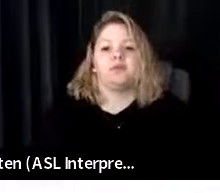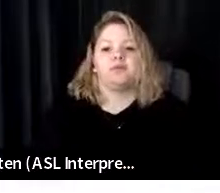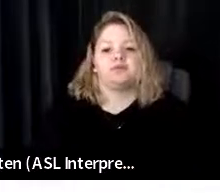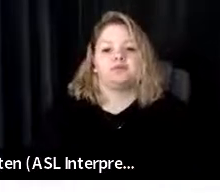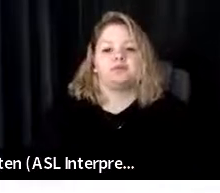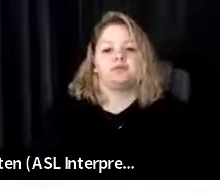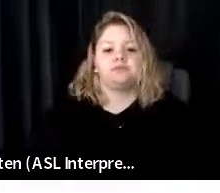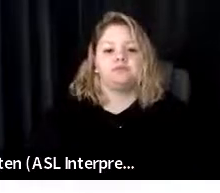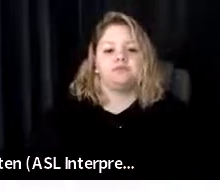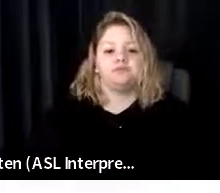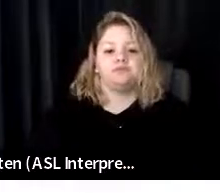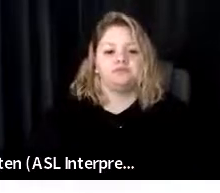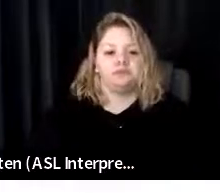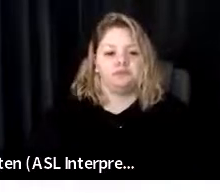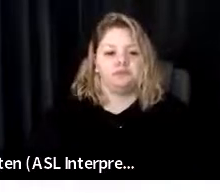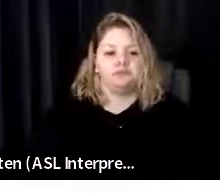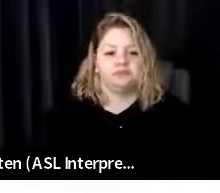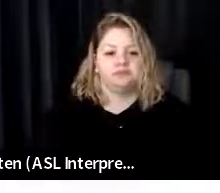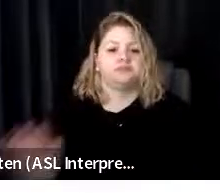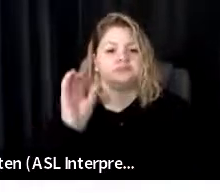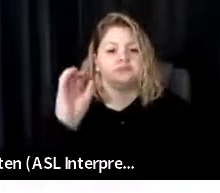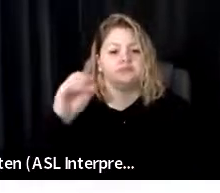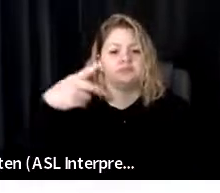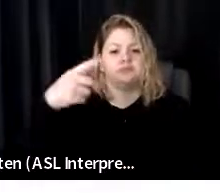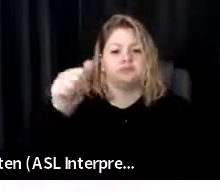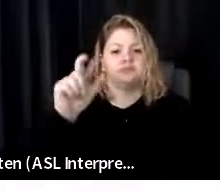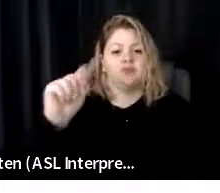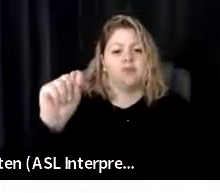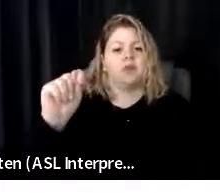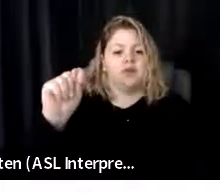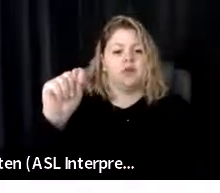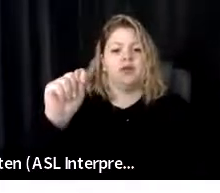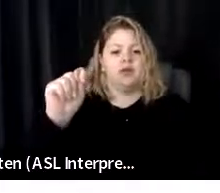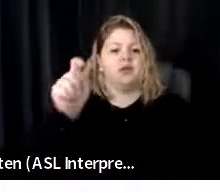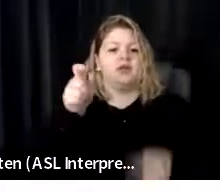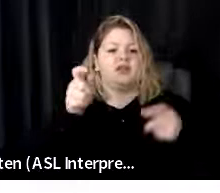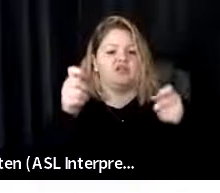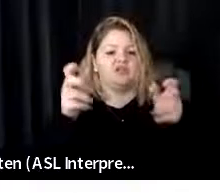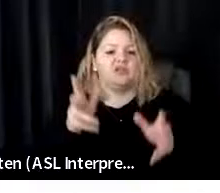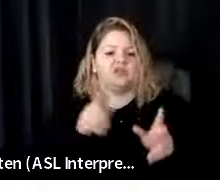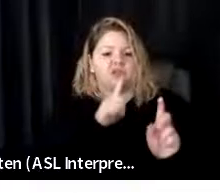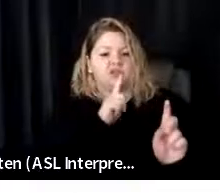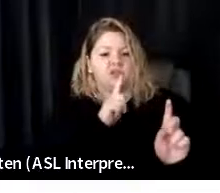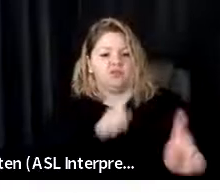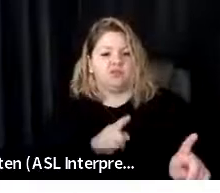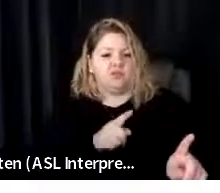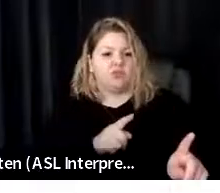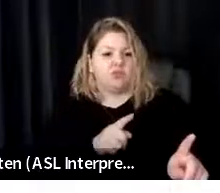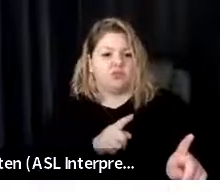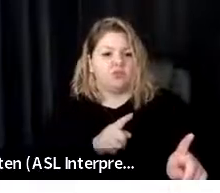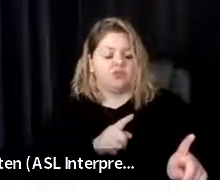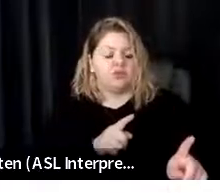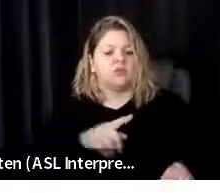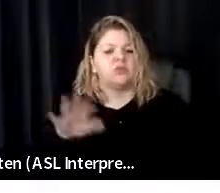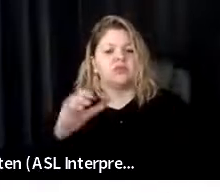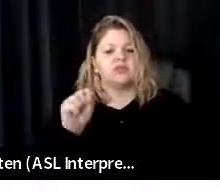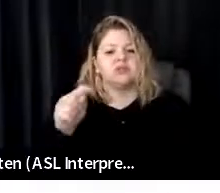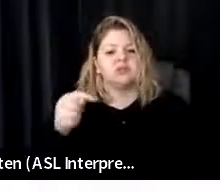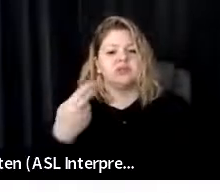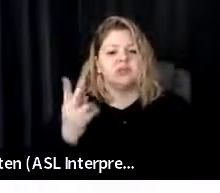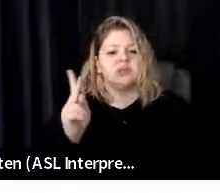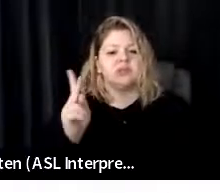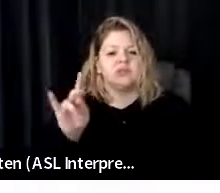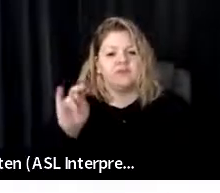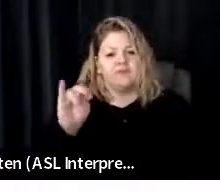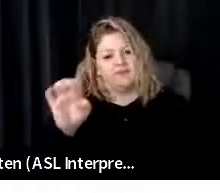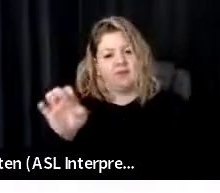And it's the OPAT Executive Director's Report from the Executive Director, Stephanie Everett. Stephanie, I'm going to hand it over to